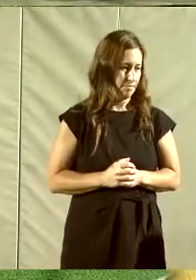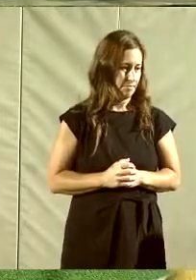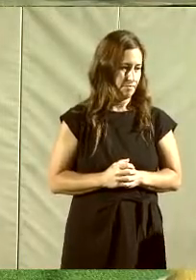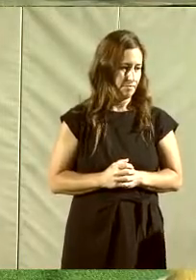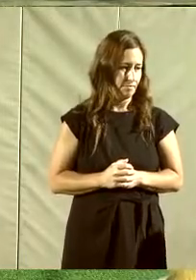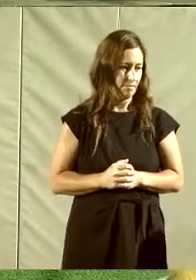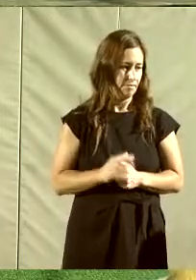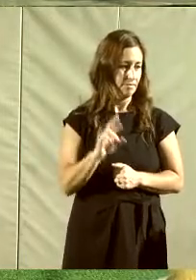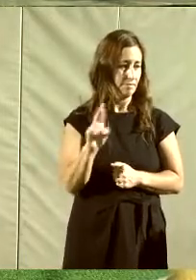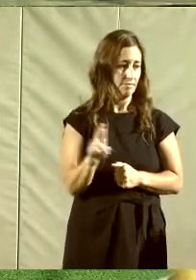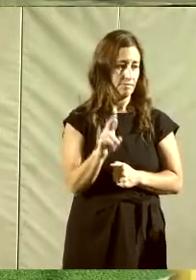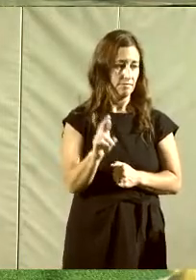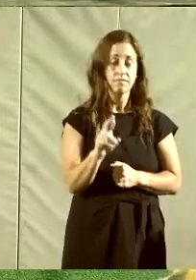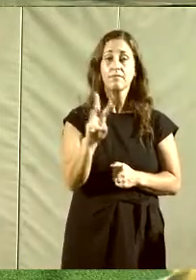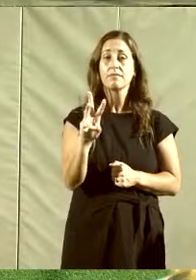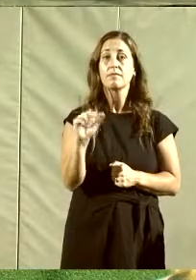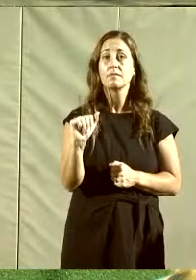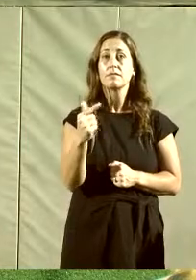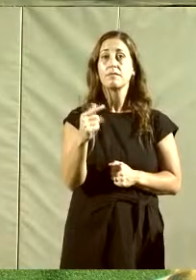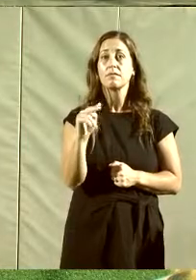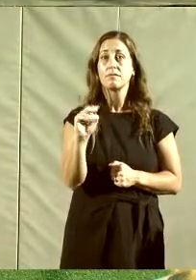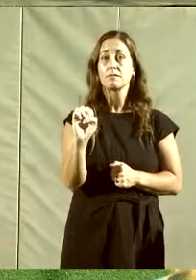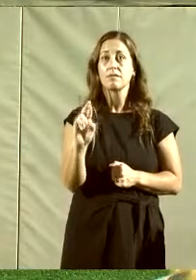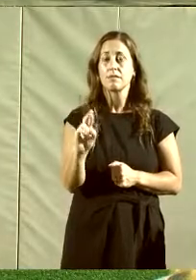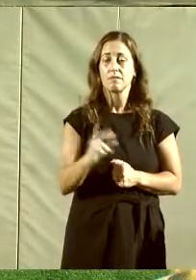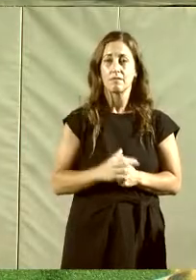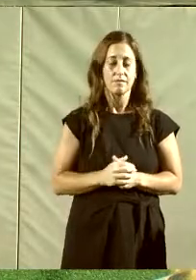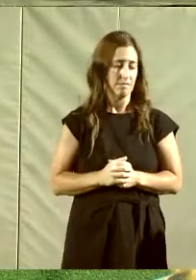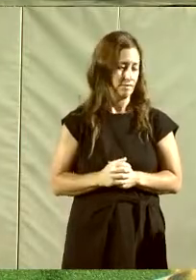Riley Dawn Wagner.